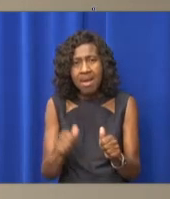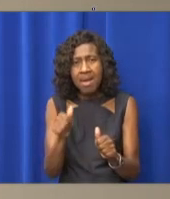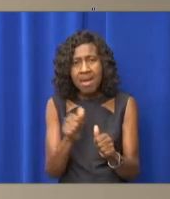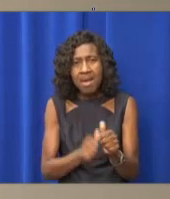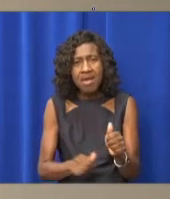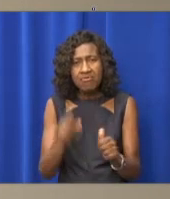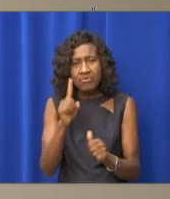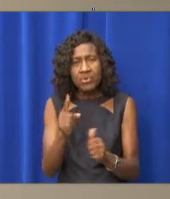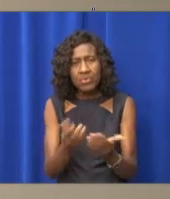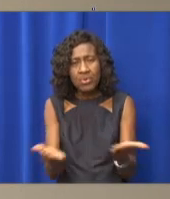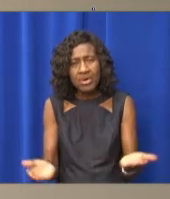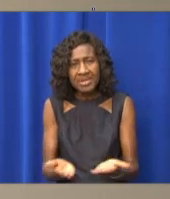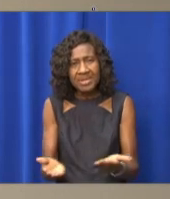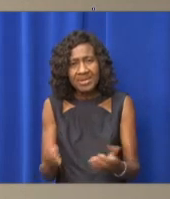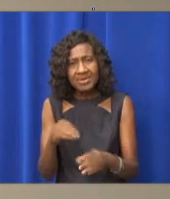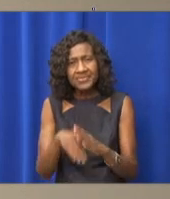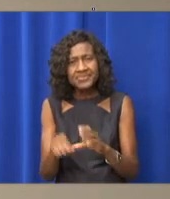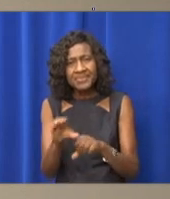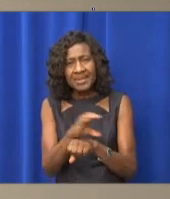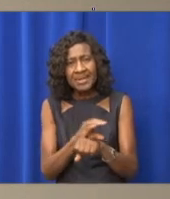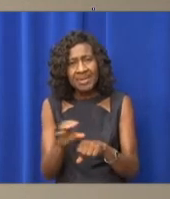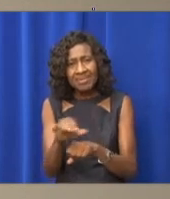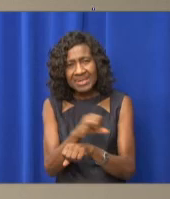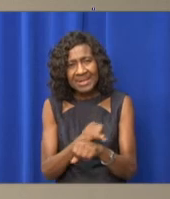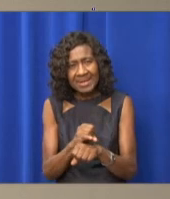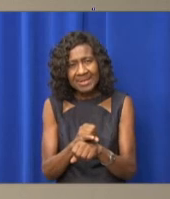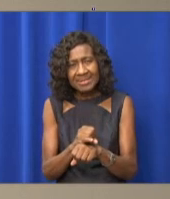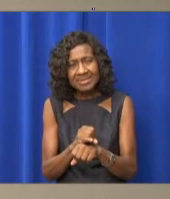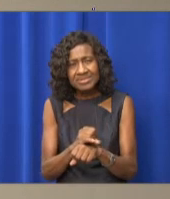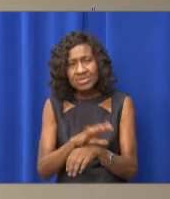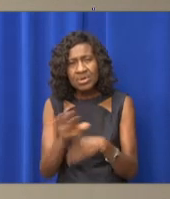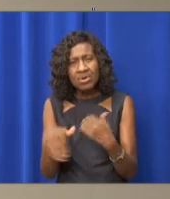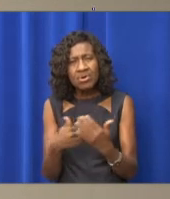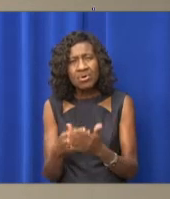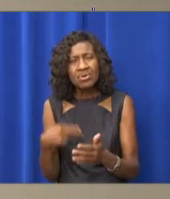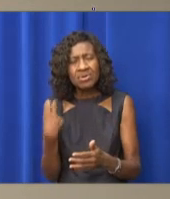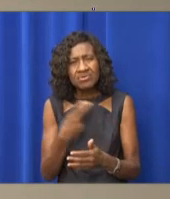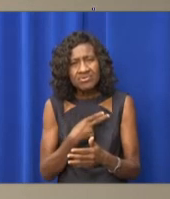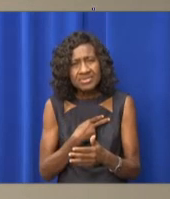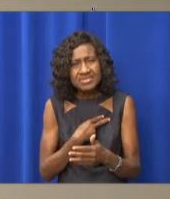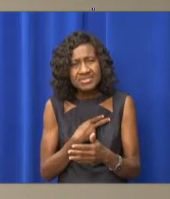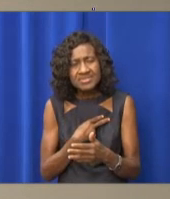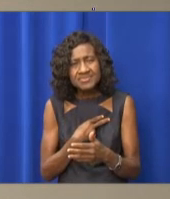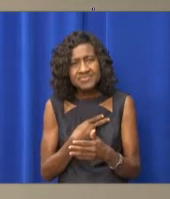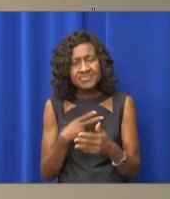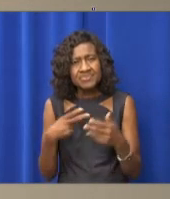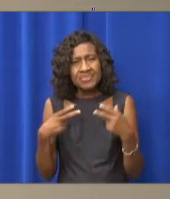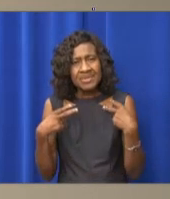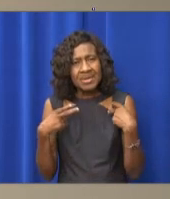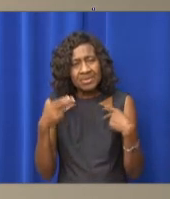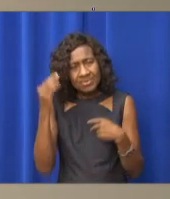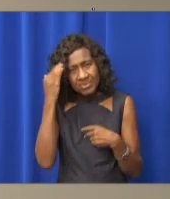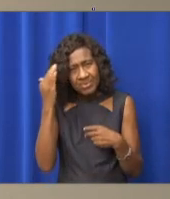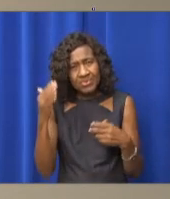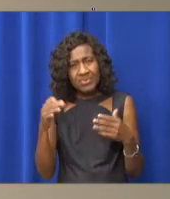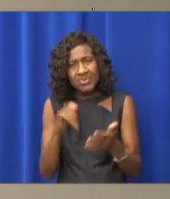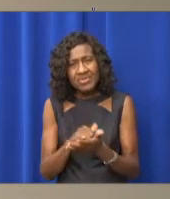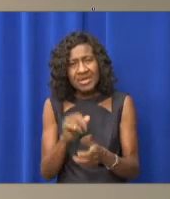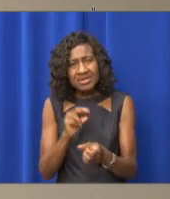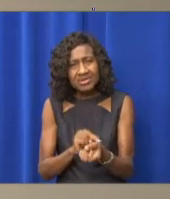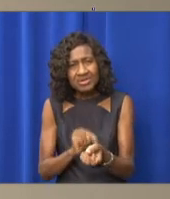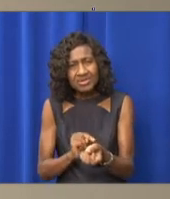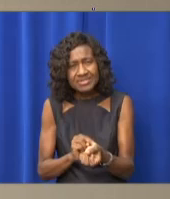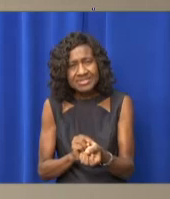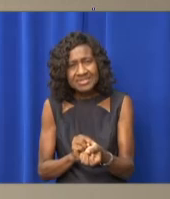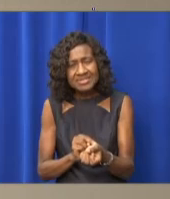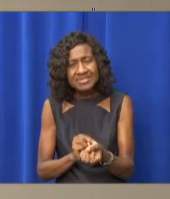of us have been touched by the comfort and reassurance that nurses provide, as they have been with us from birth and will be